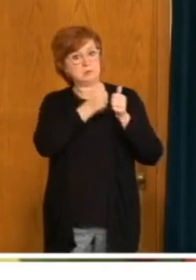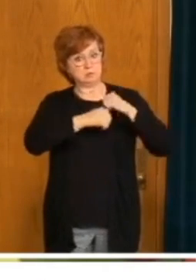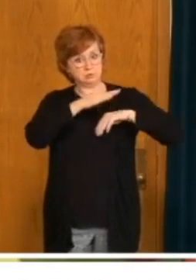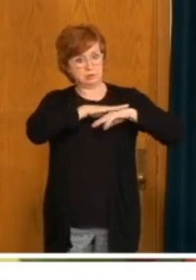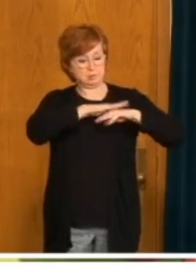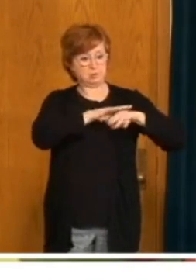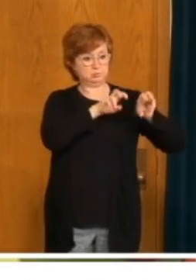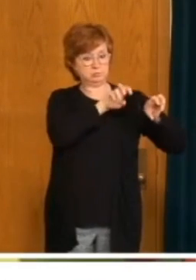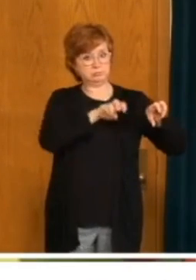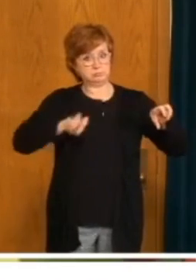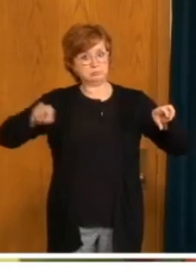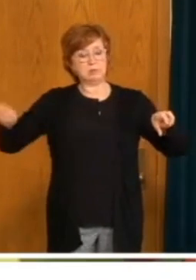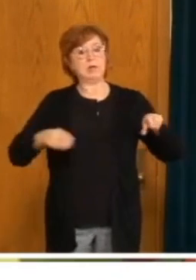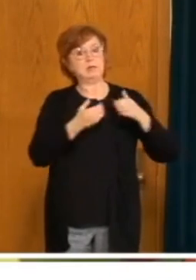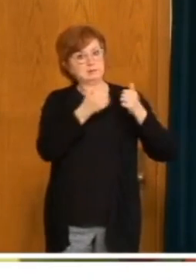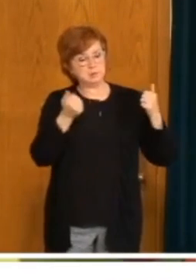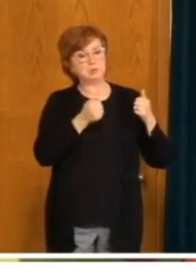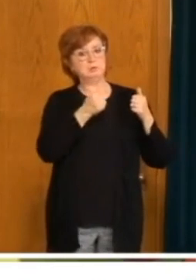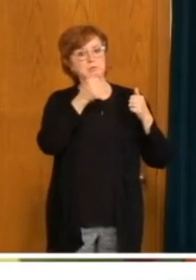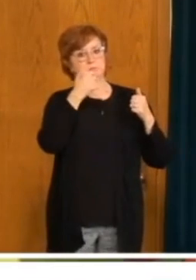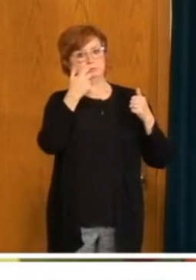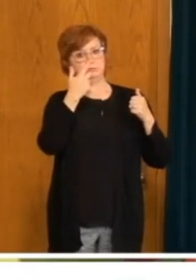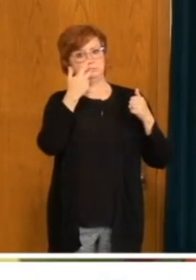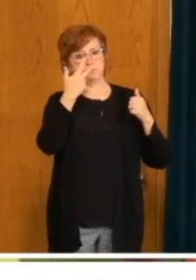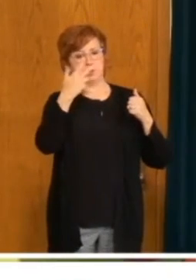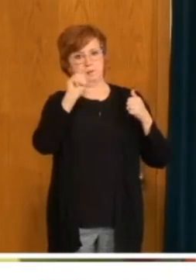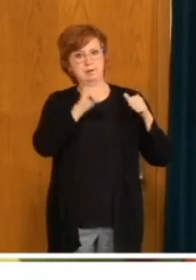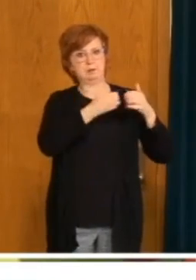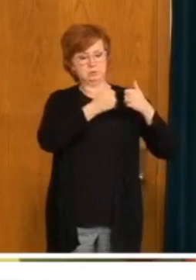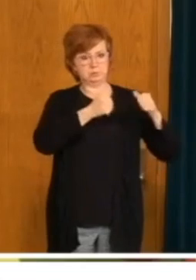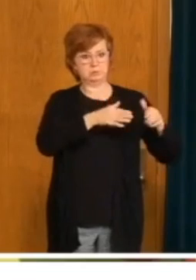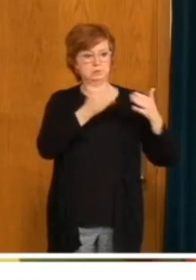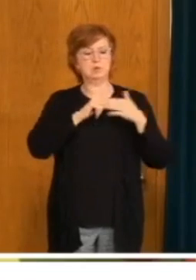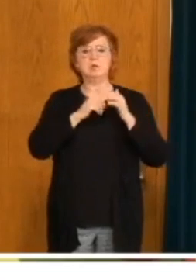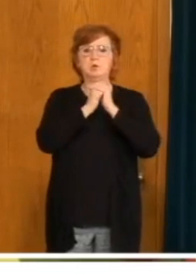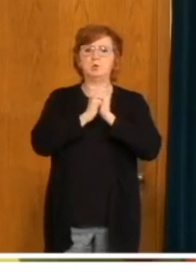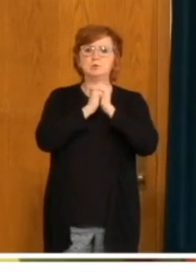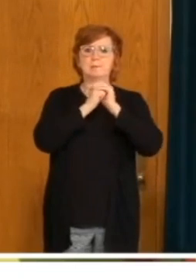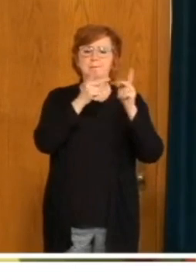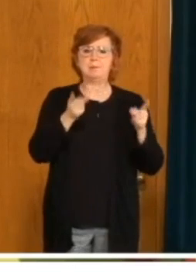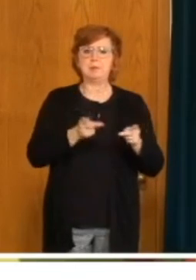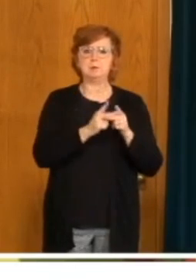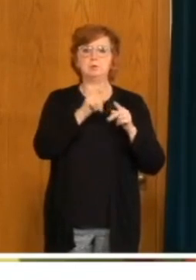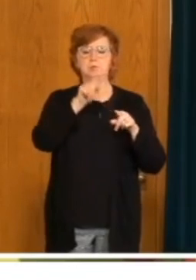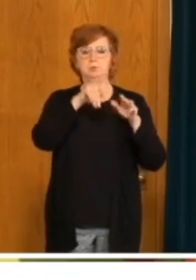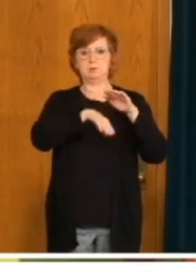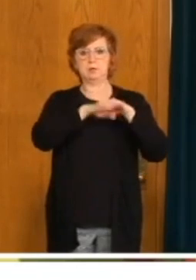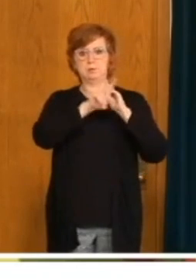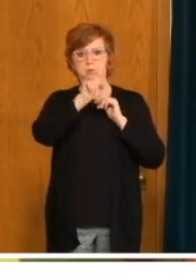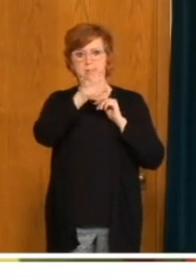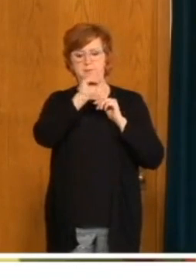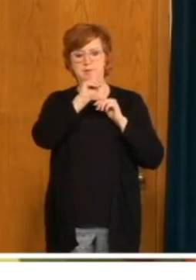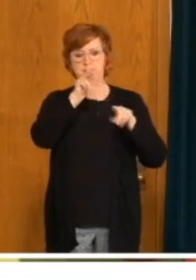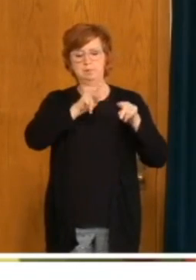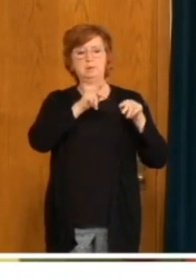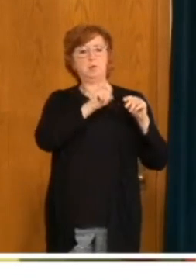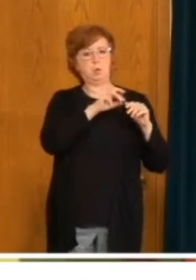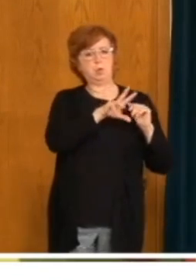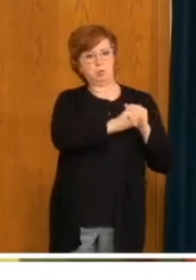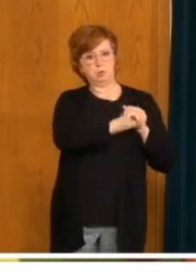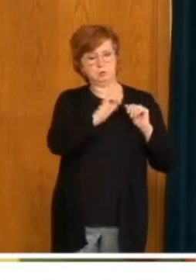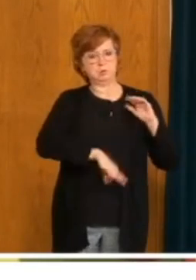distancing between those tables. Places of worship can have 150 people or 30% of capacity, whichever is